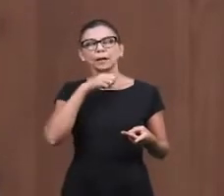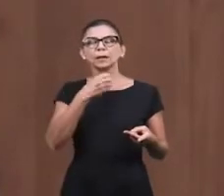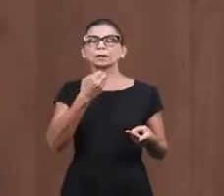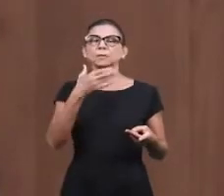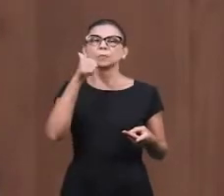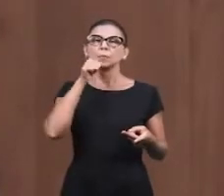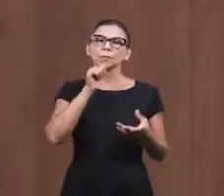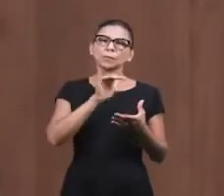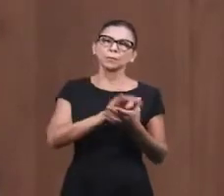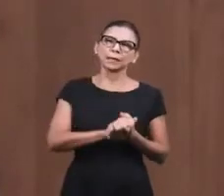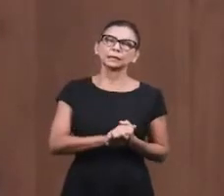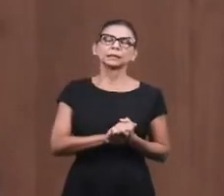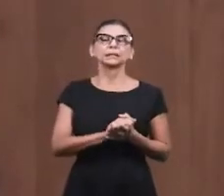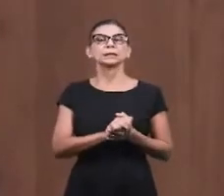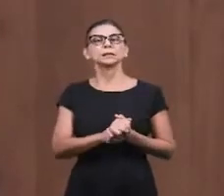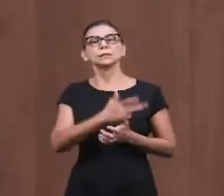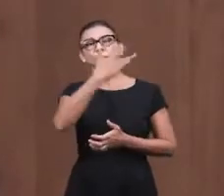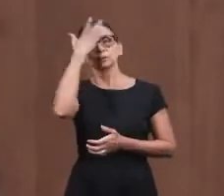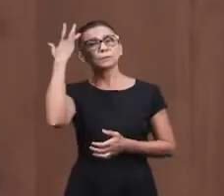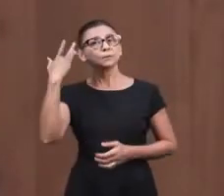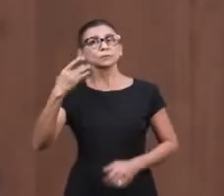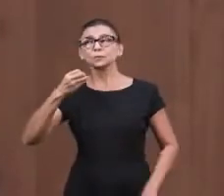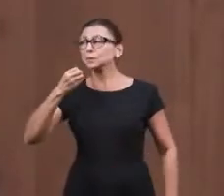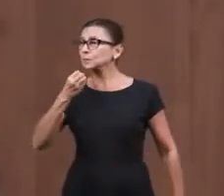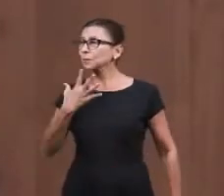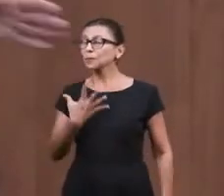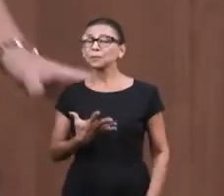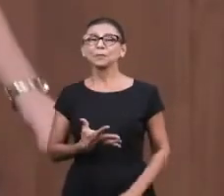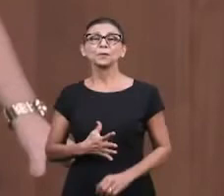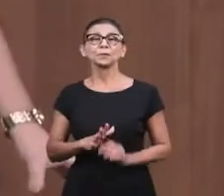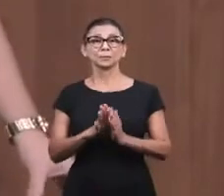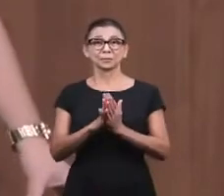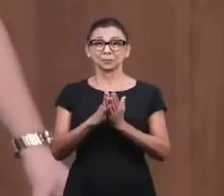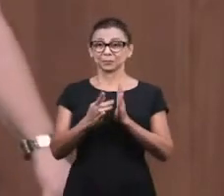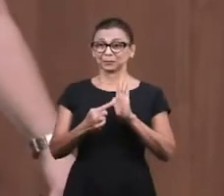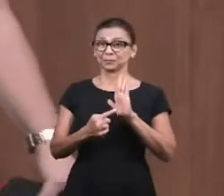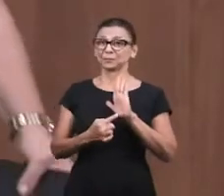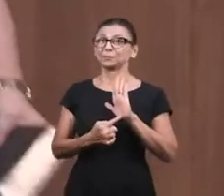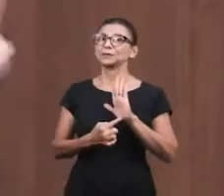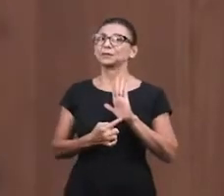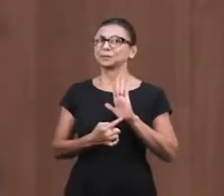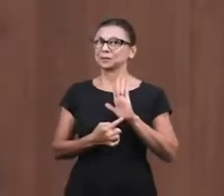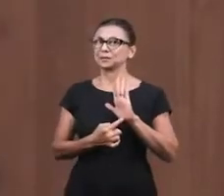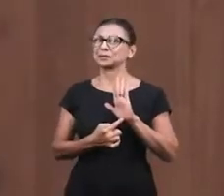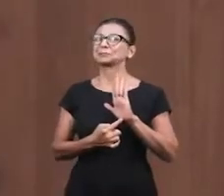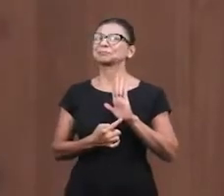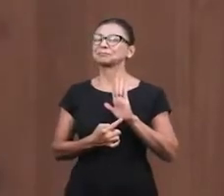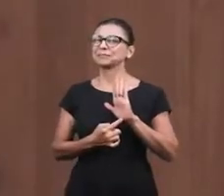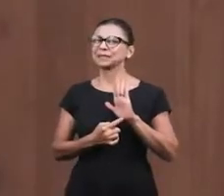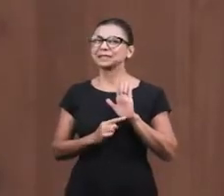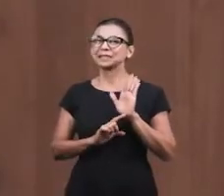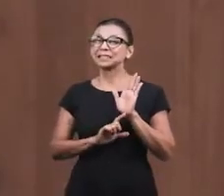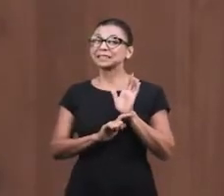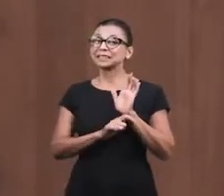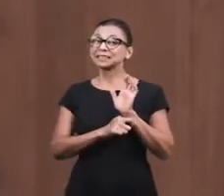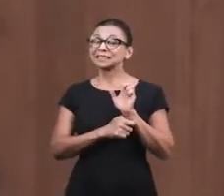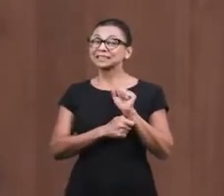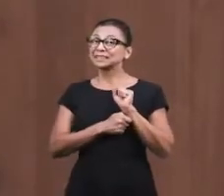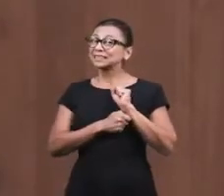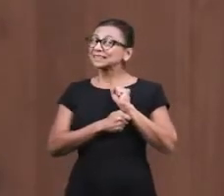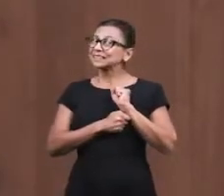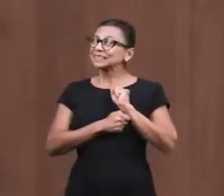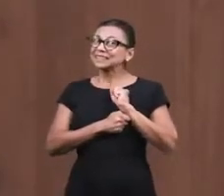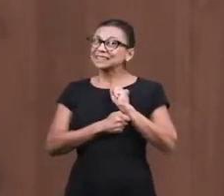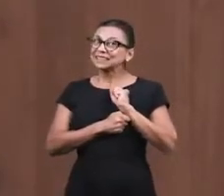good wives, good husbands, good people. Because here in the word of the Lord are all